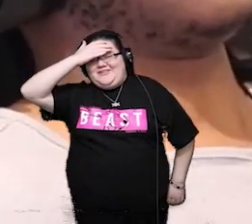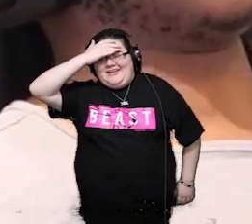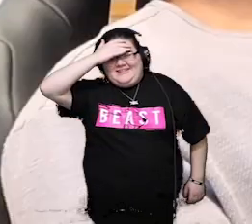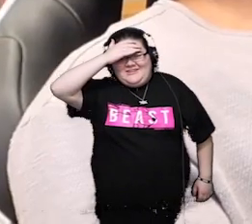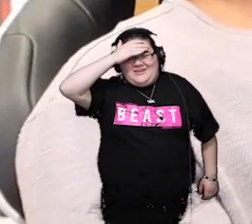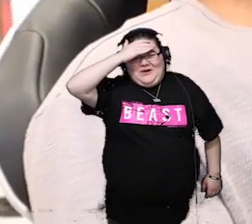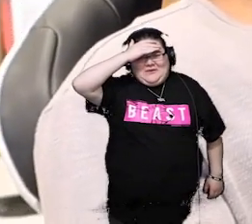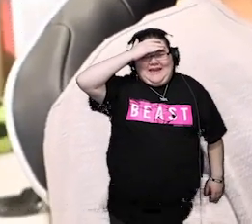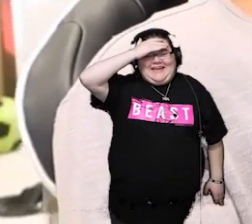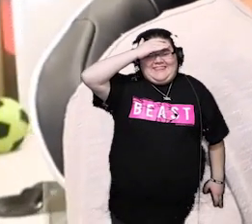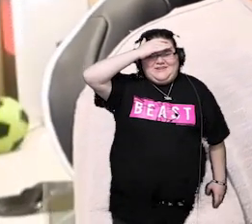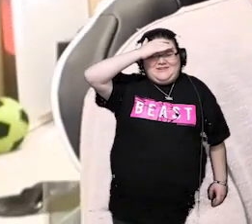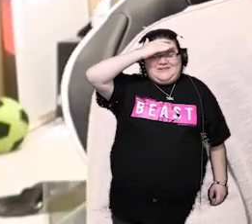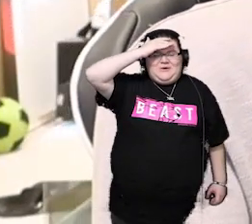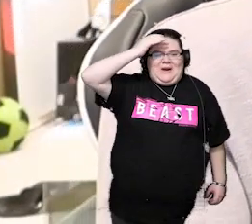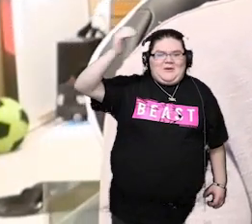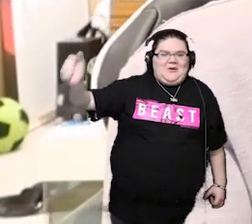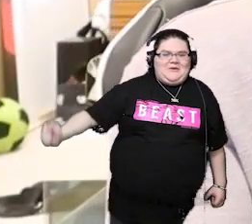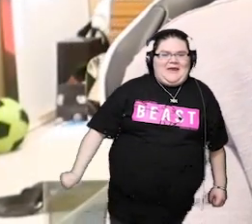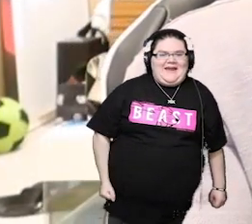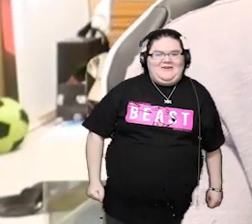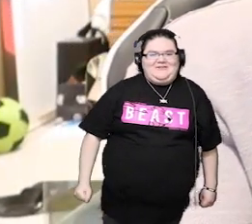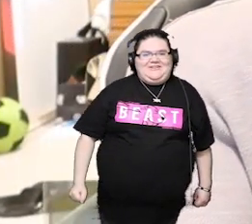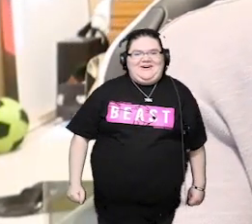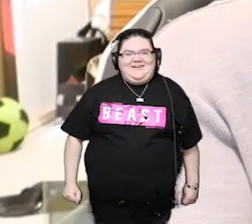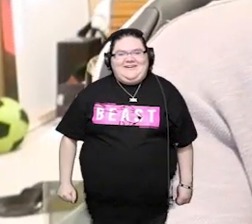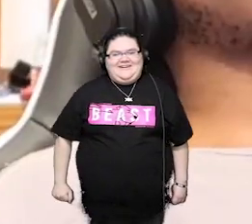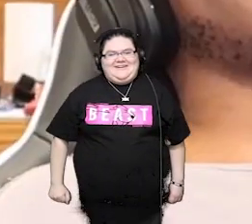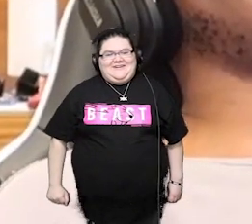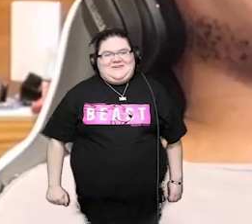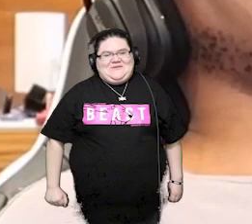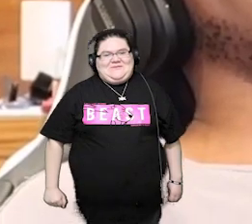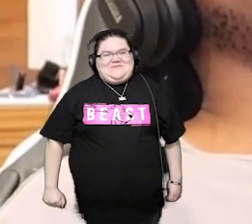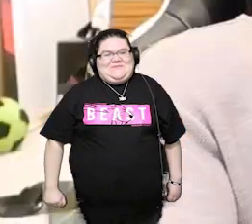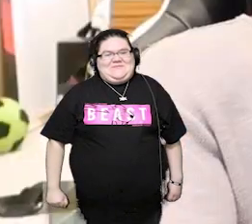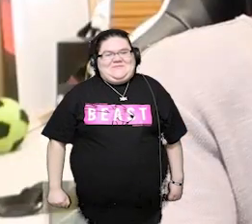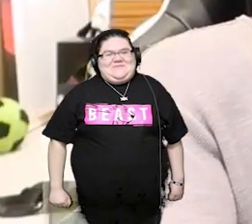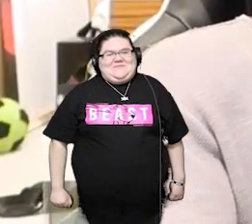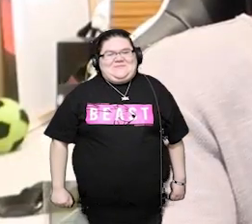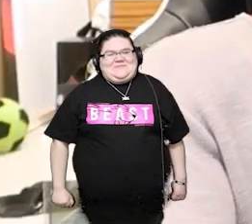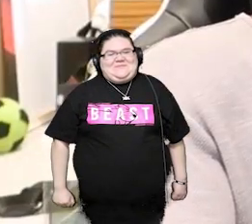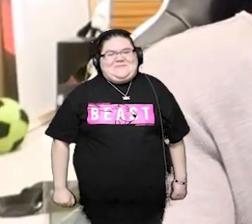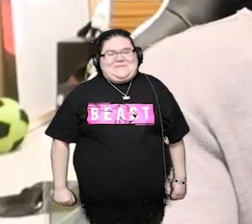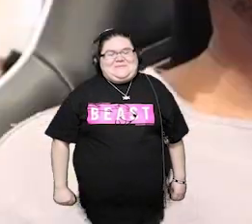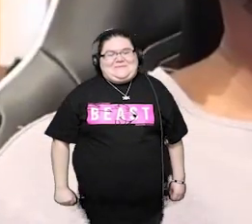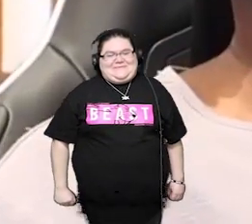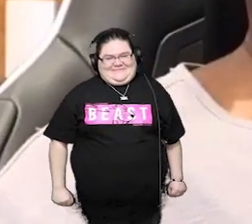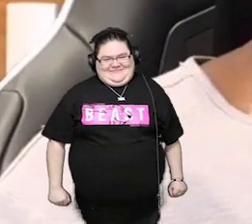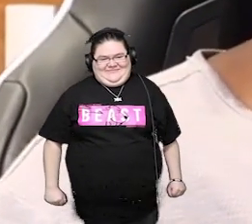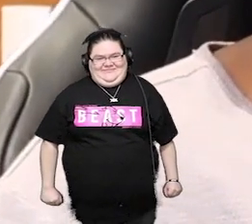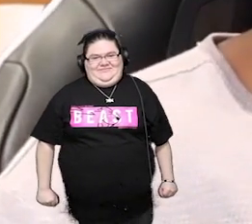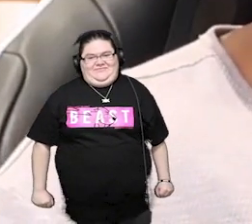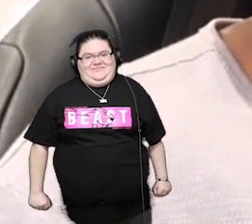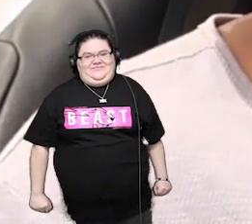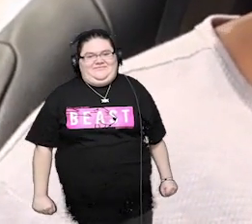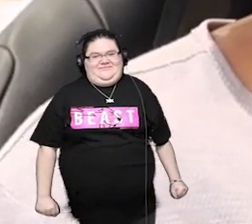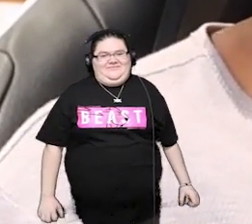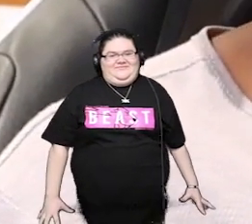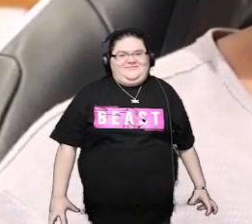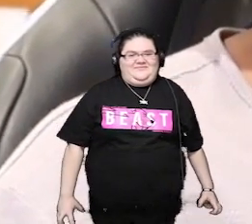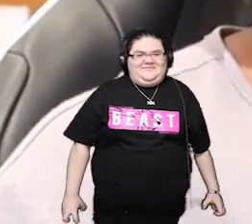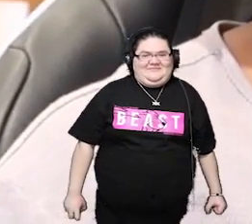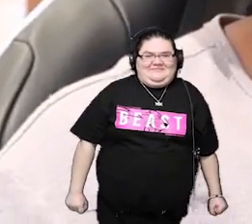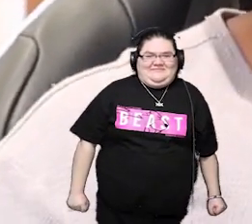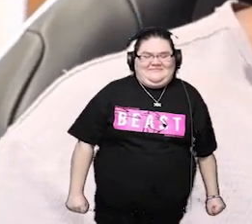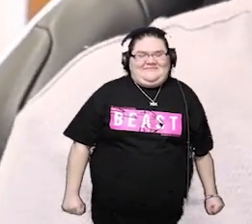Oh, that's like legit. Okay, that's legit. Wow, okay. I was not. Oh, all right. Well, that was just like getting